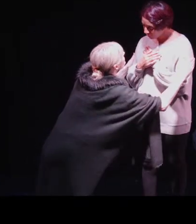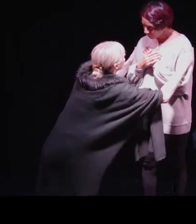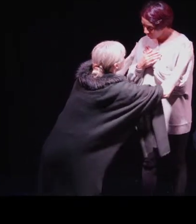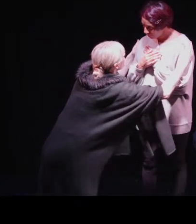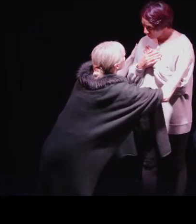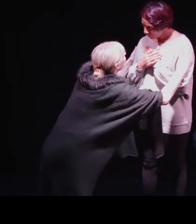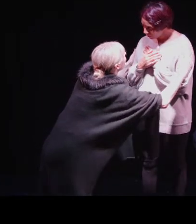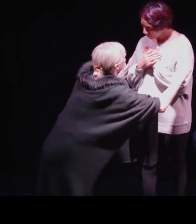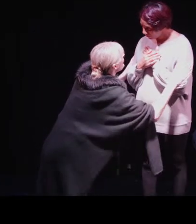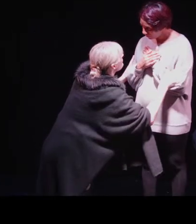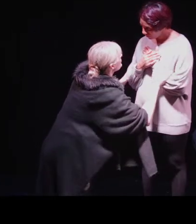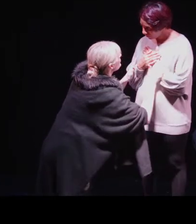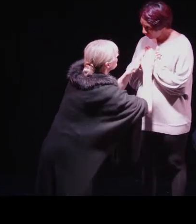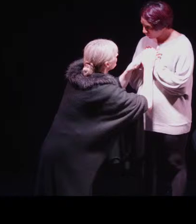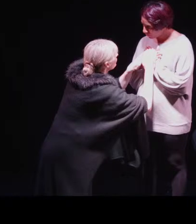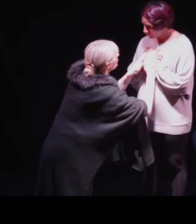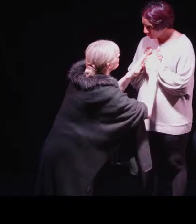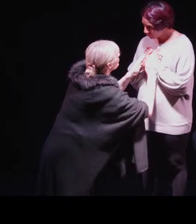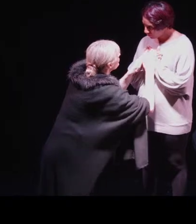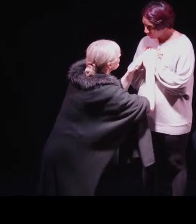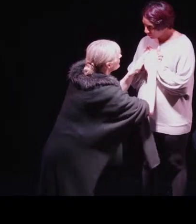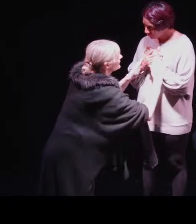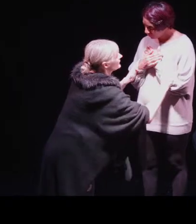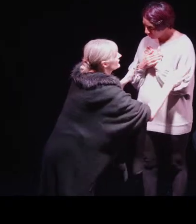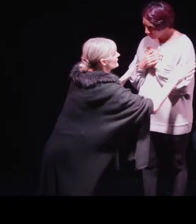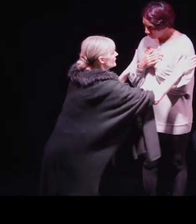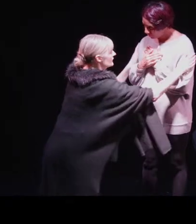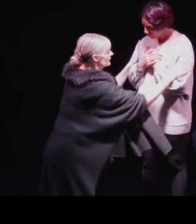I'll fill your grave up.